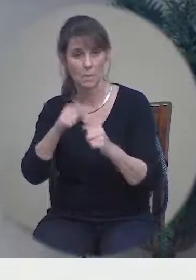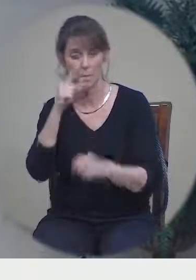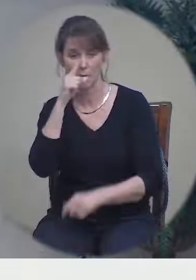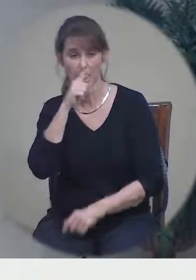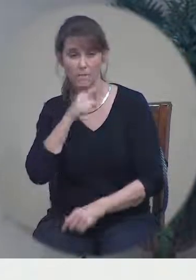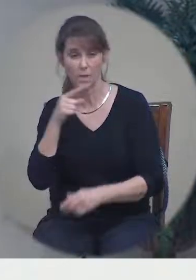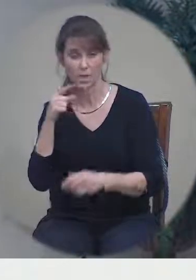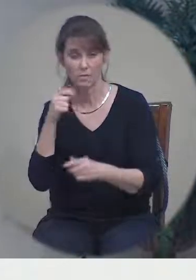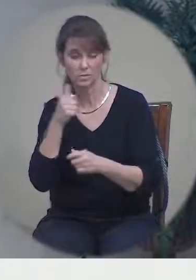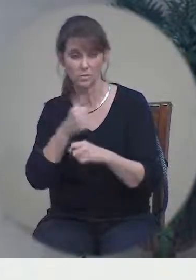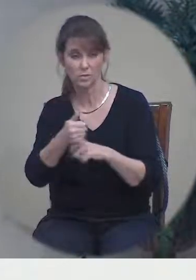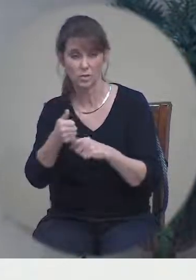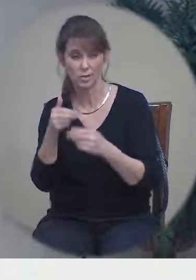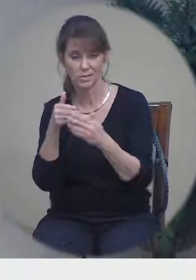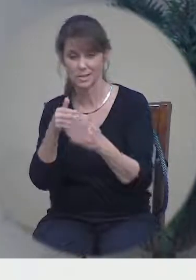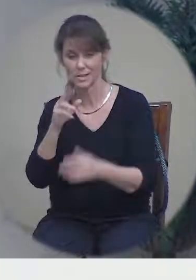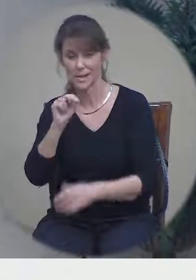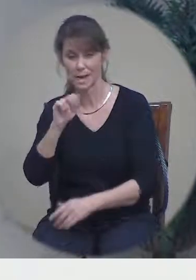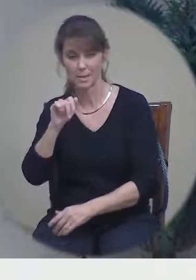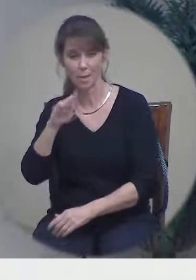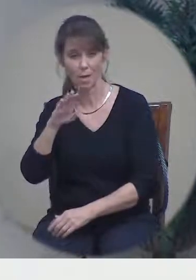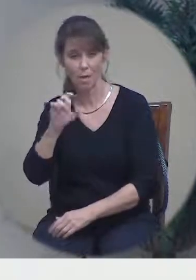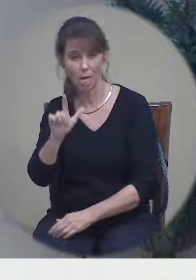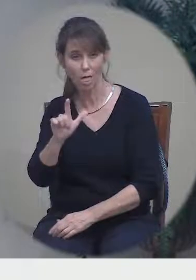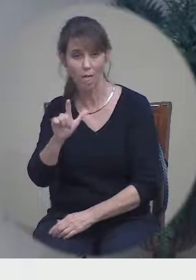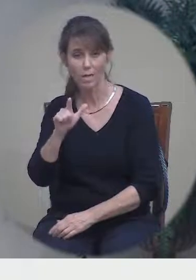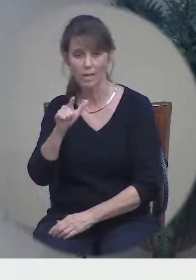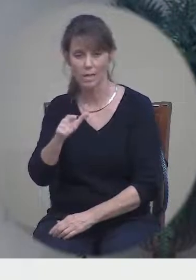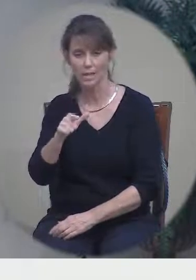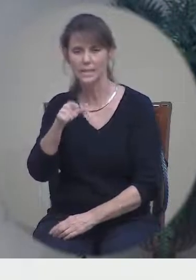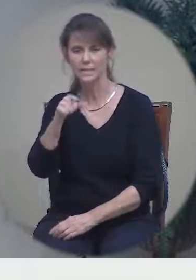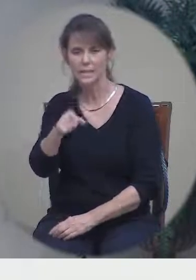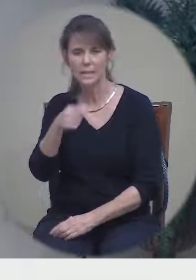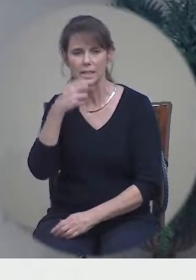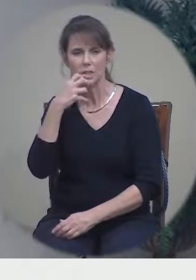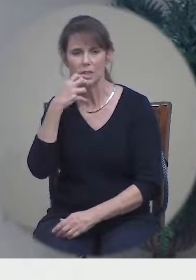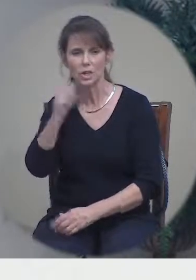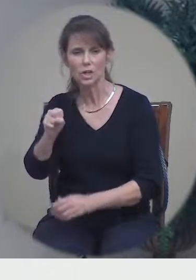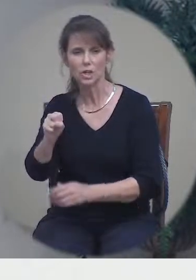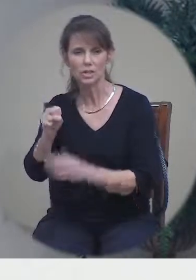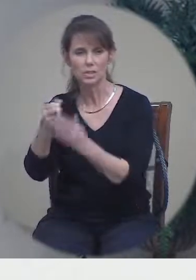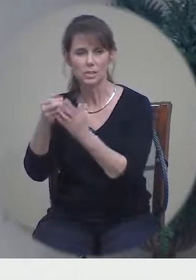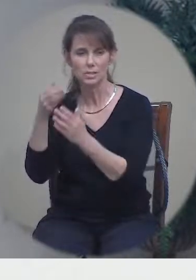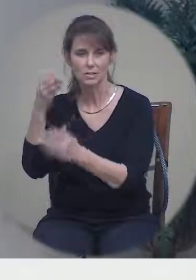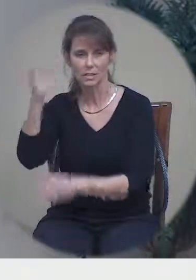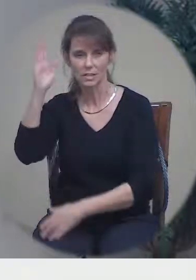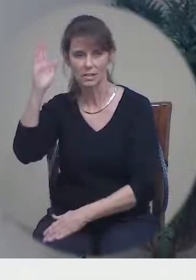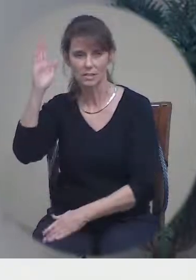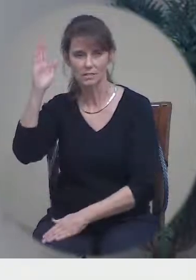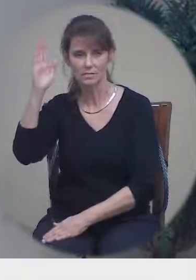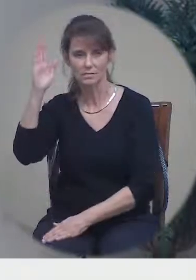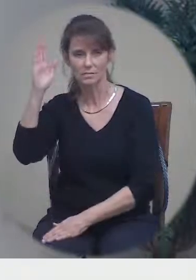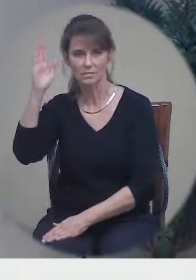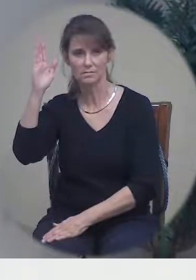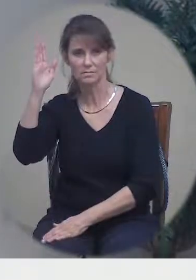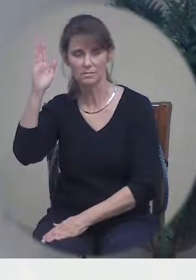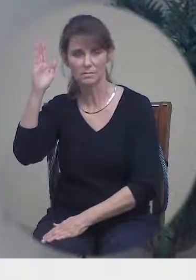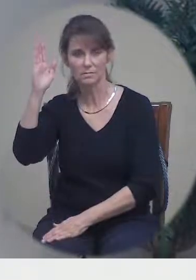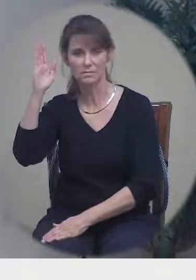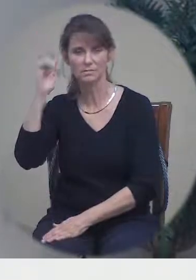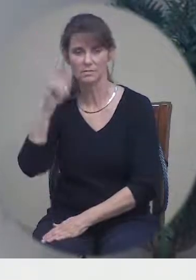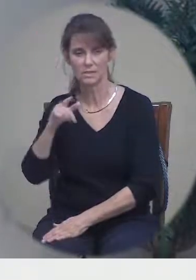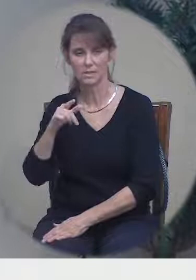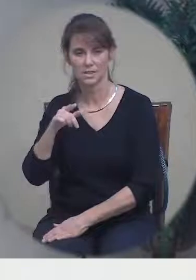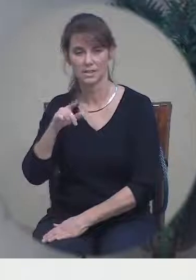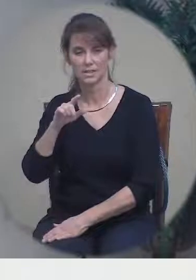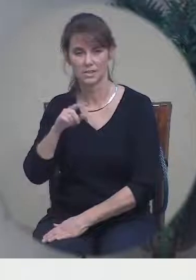God, so he was worthy to be put to death. So maybe the question is what does it mean to curse God? What is